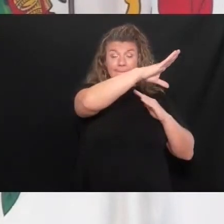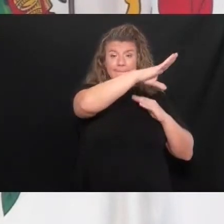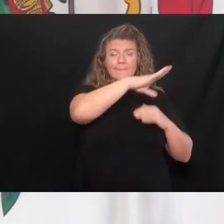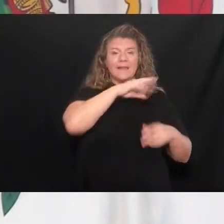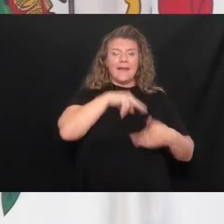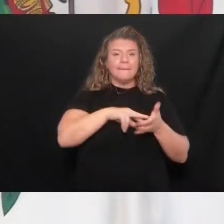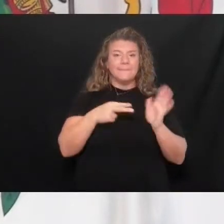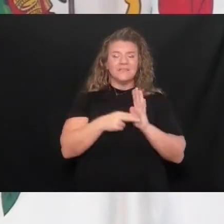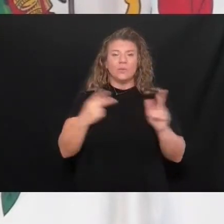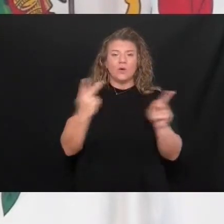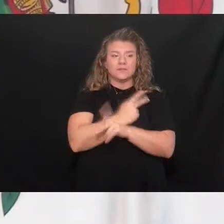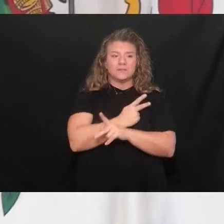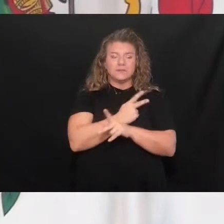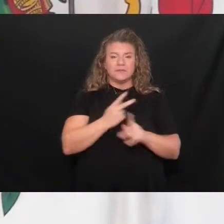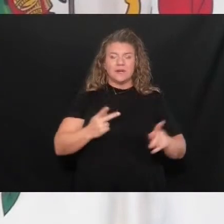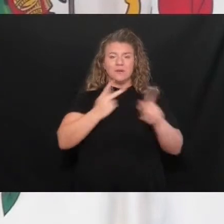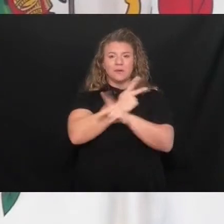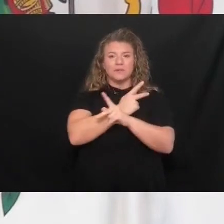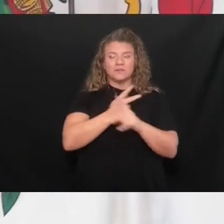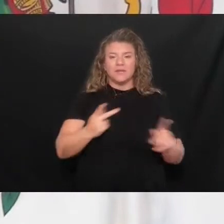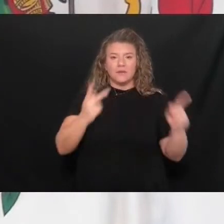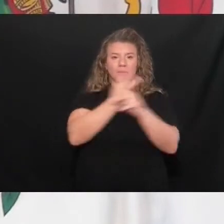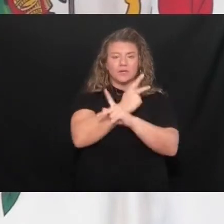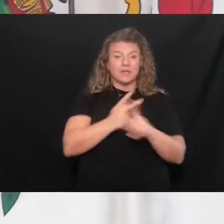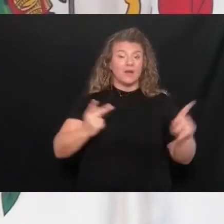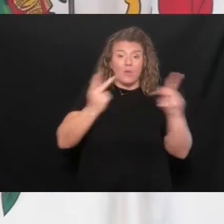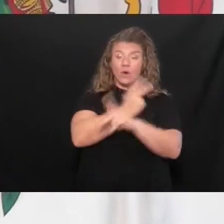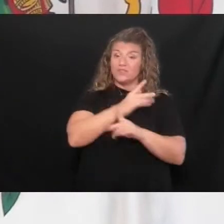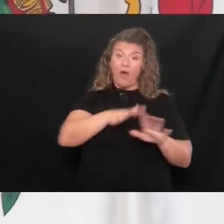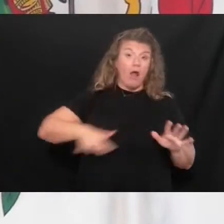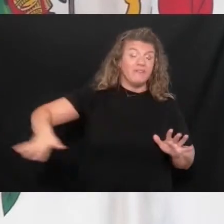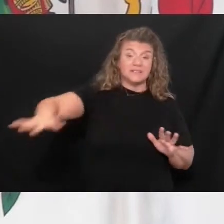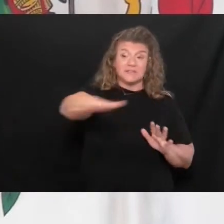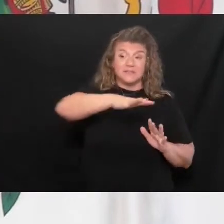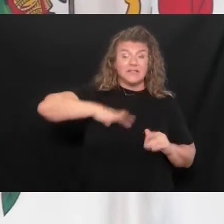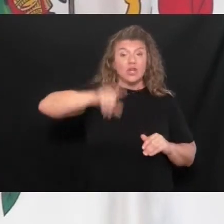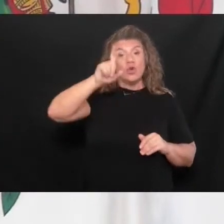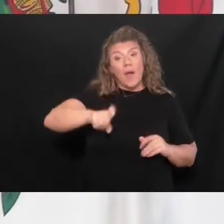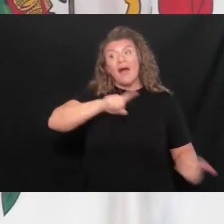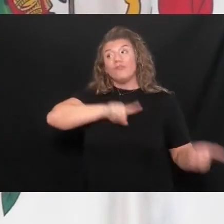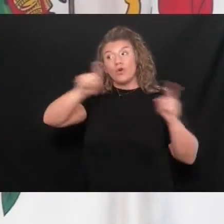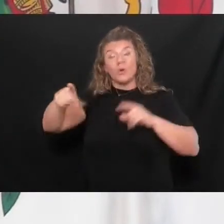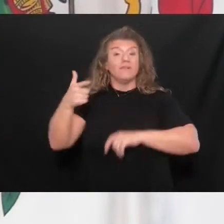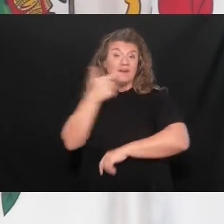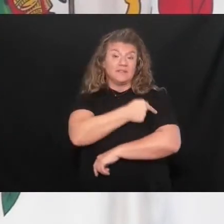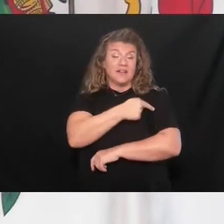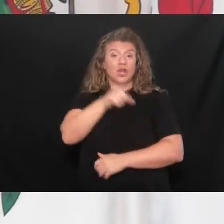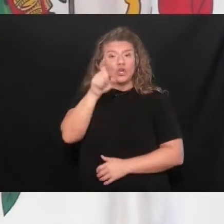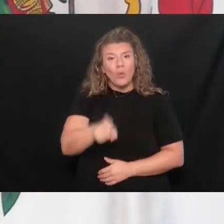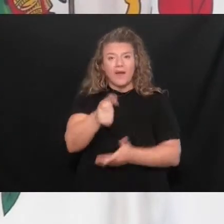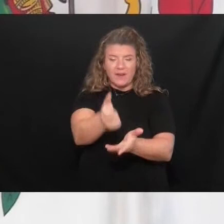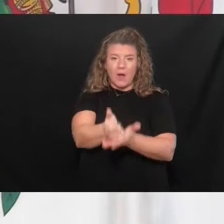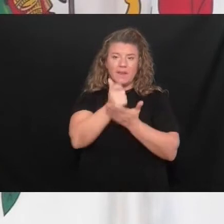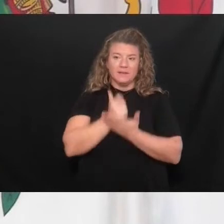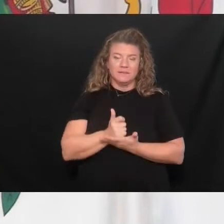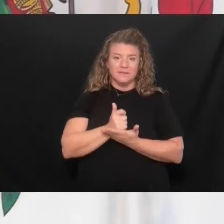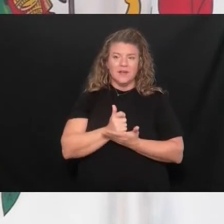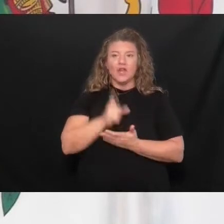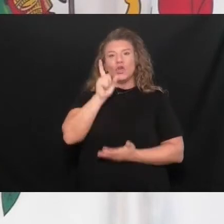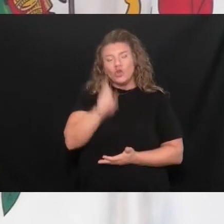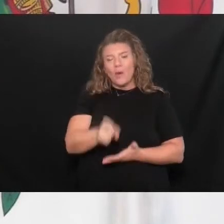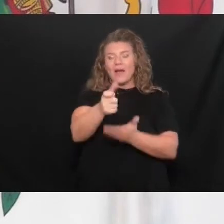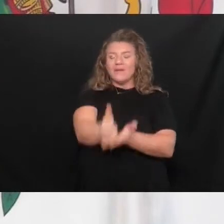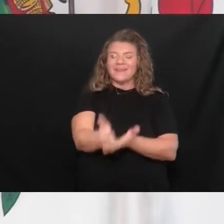to get worse and worse and worse on all of us. We need you vaccinated. You got to help me. You got to help